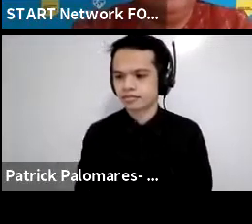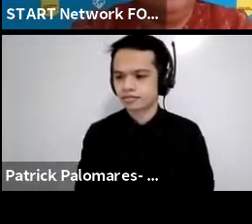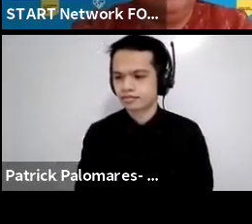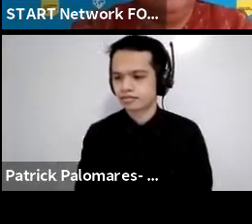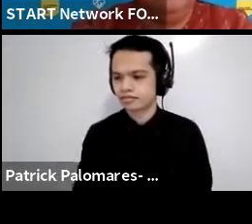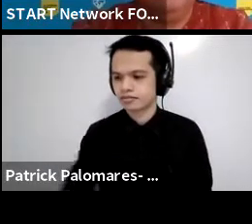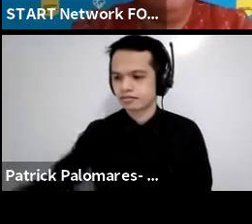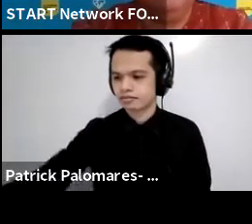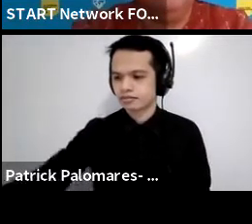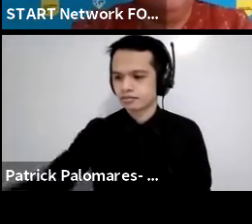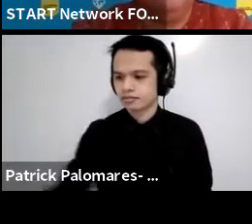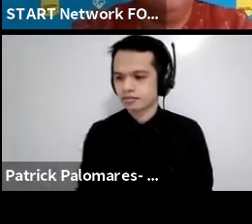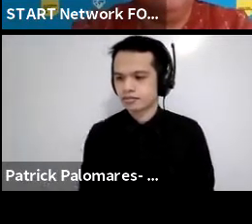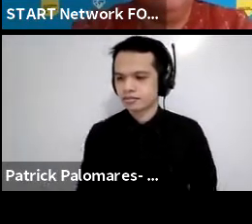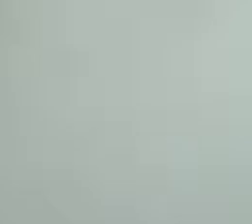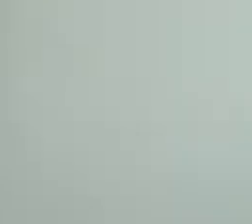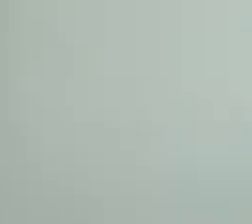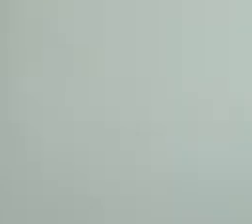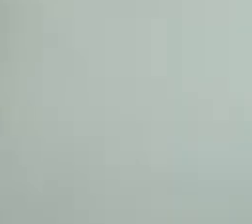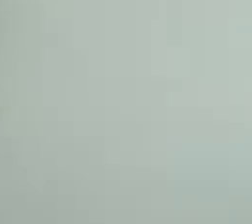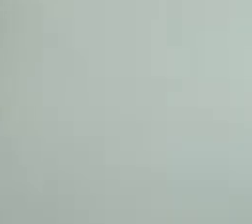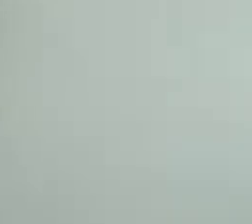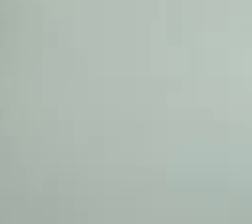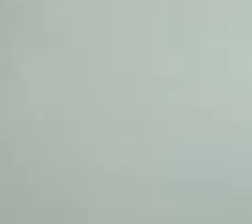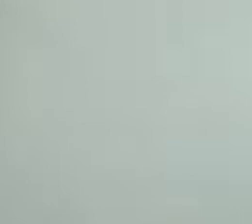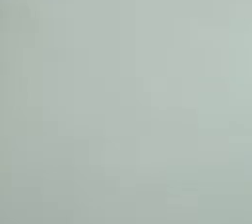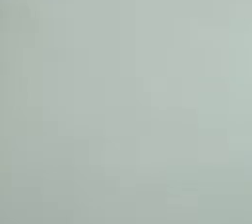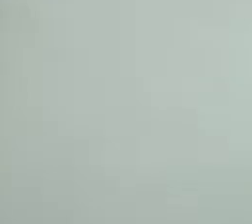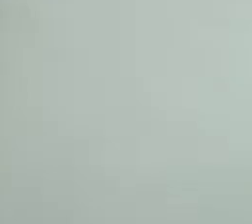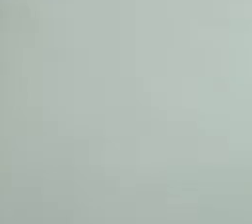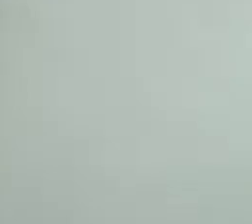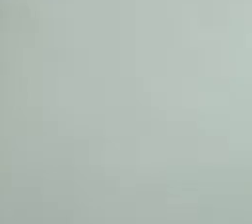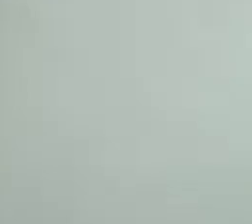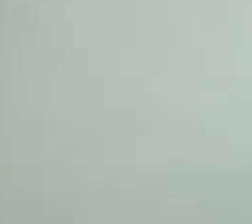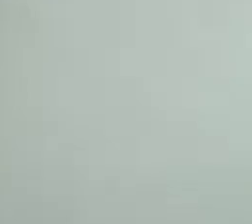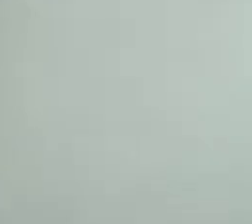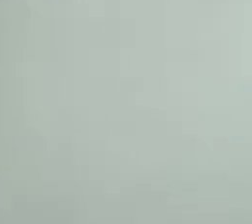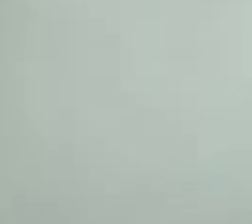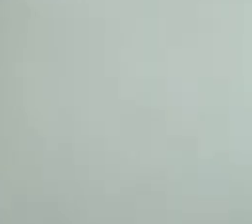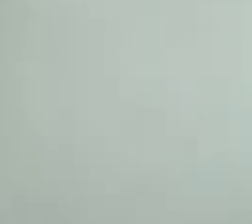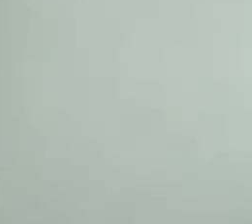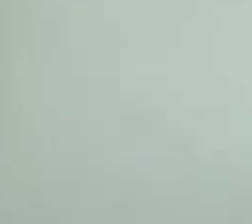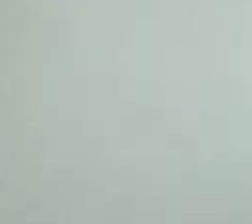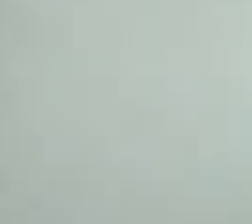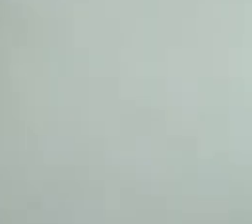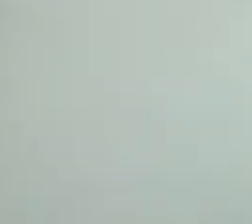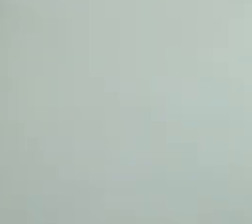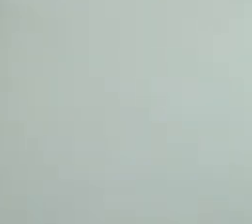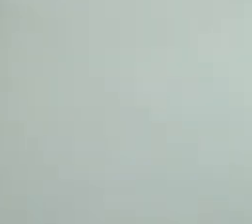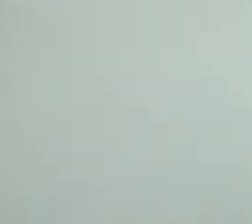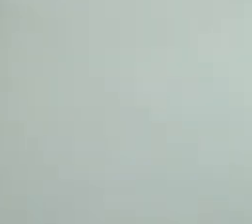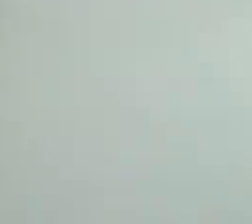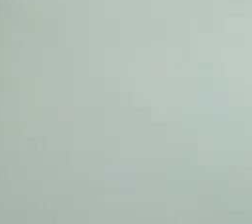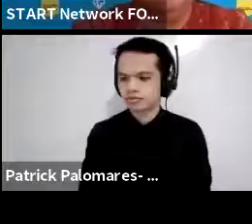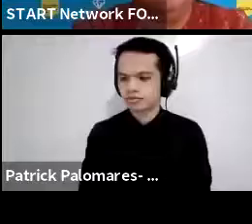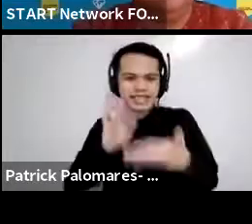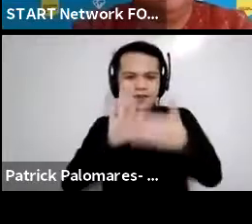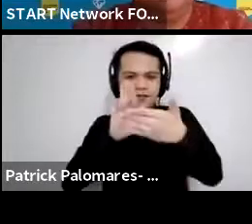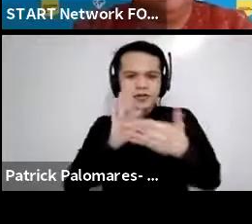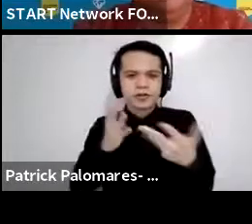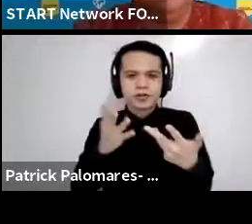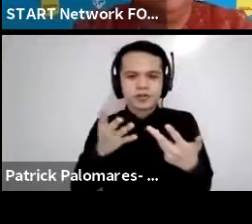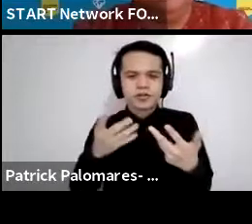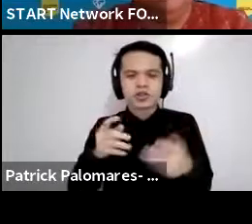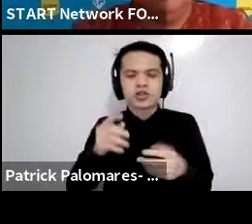Thank you very much. Thank you for the question. So actually during the presentation, I raised the approach we have. So the twin